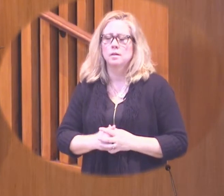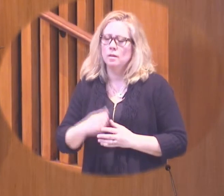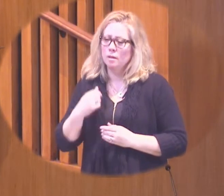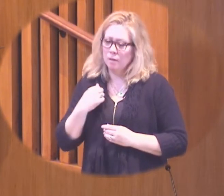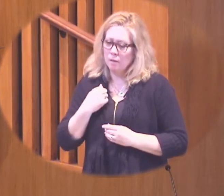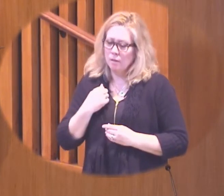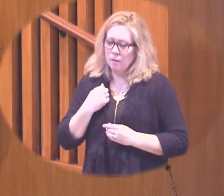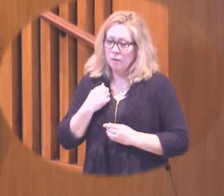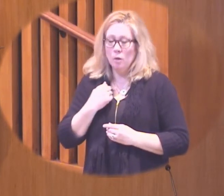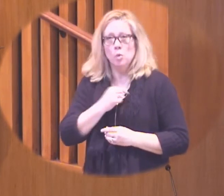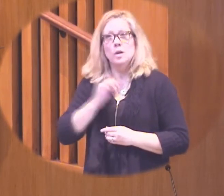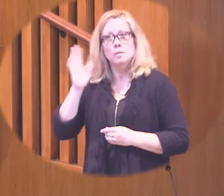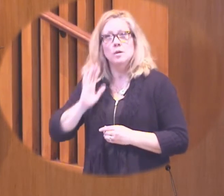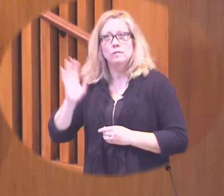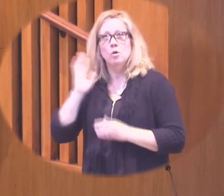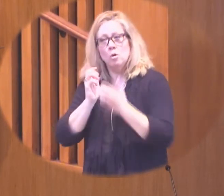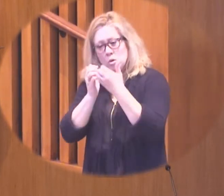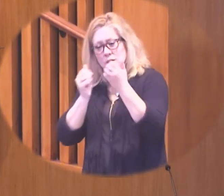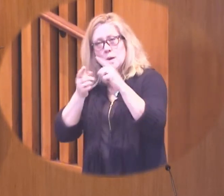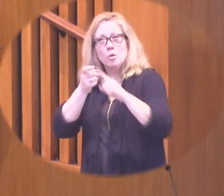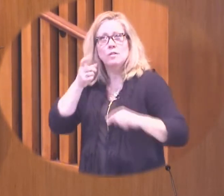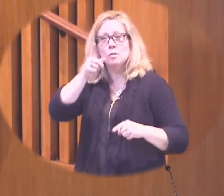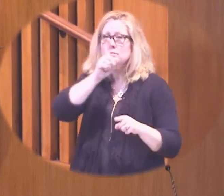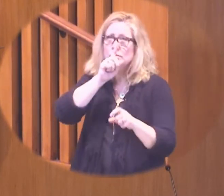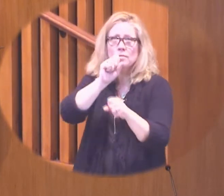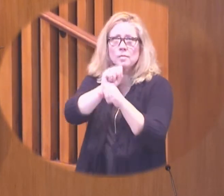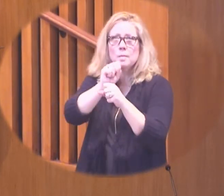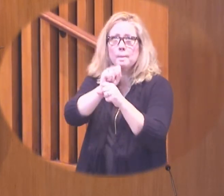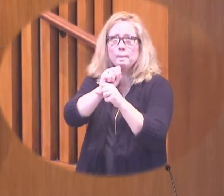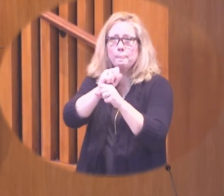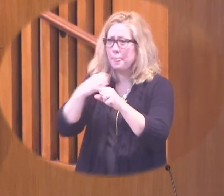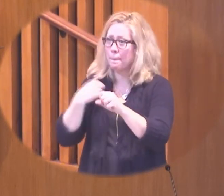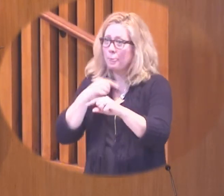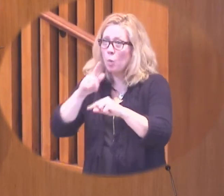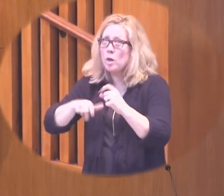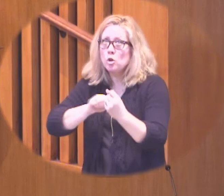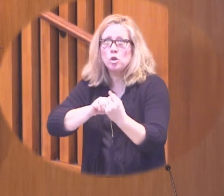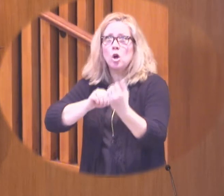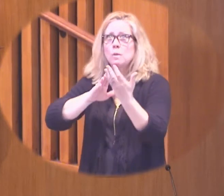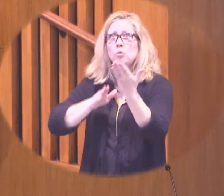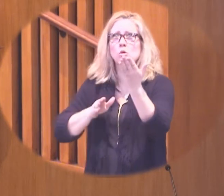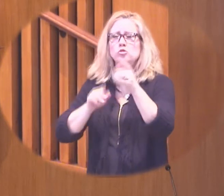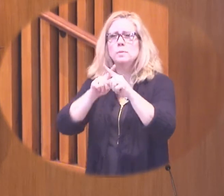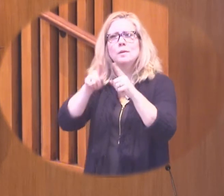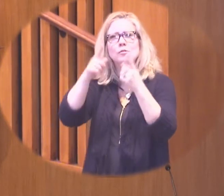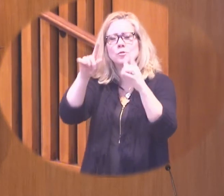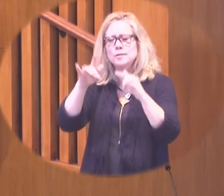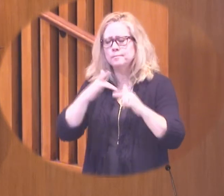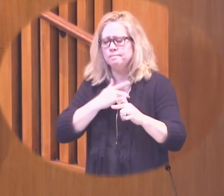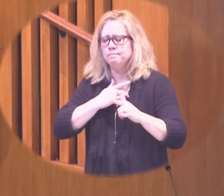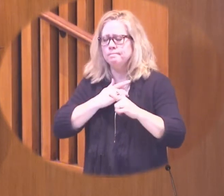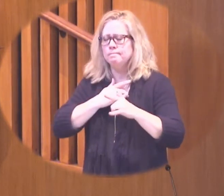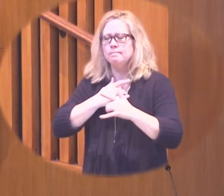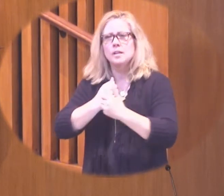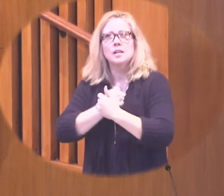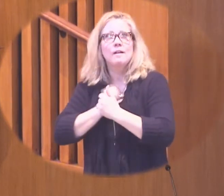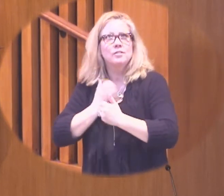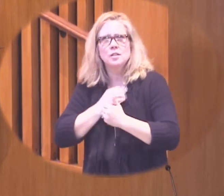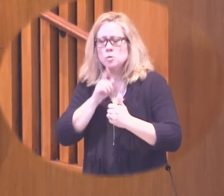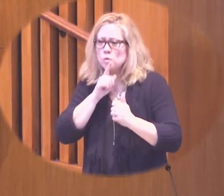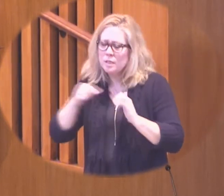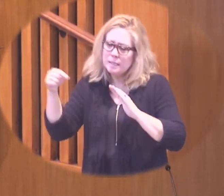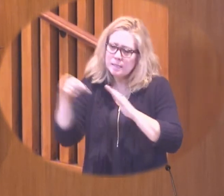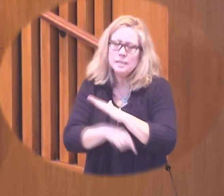Indeed, though we once were lost and could not approach you, you loved us with the greatest of